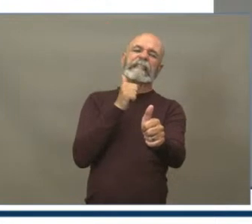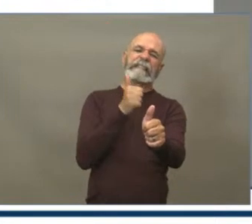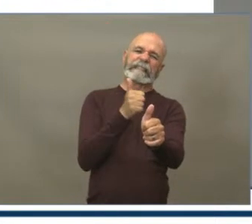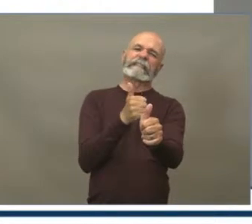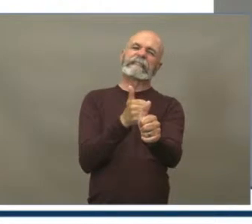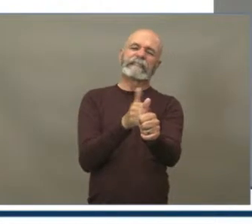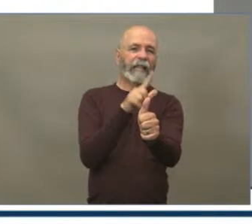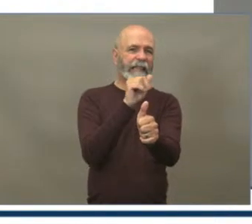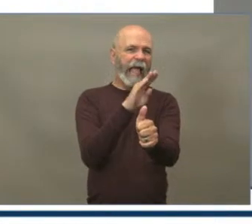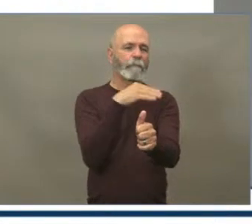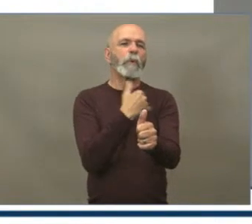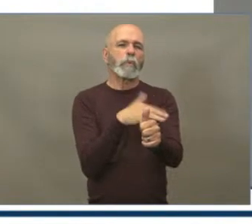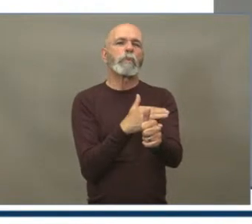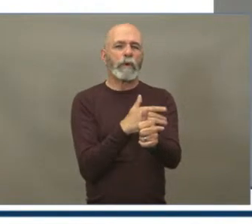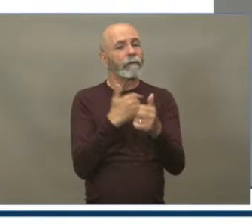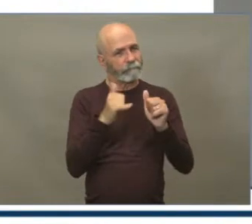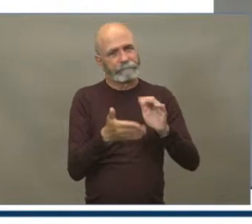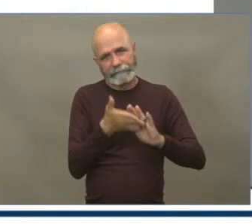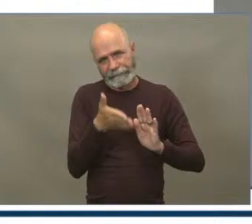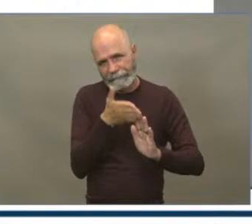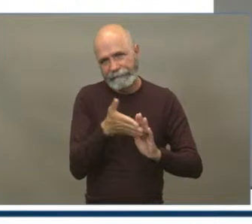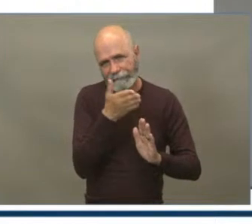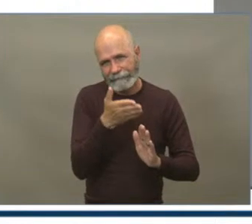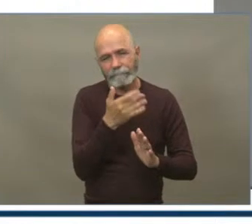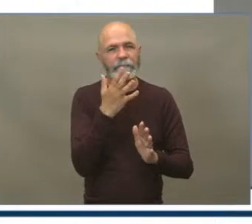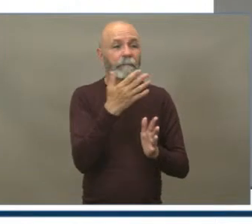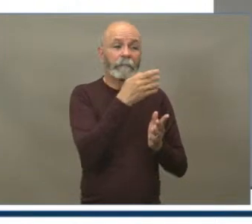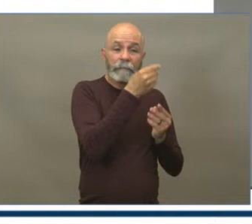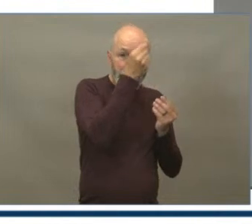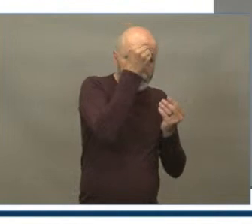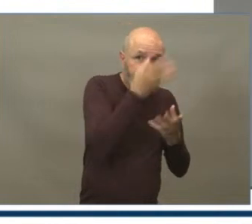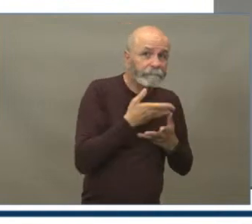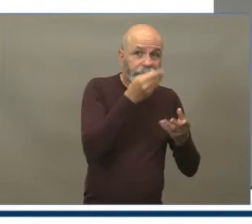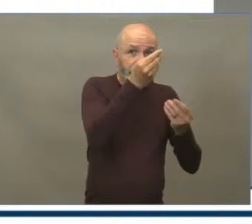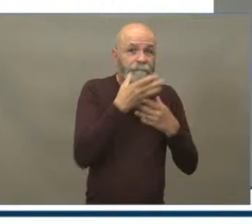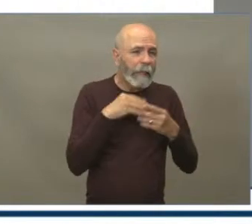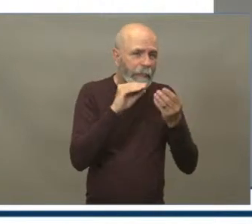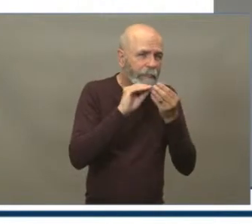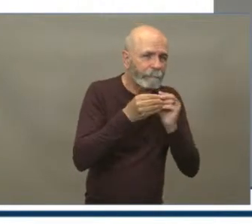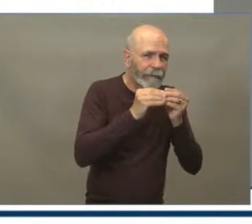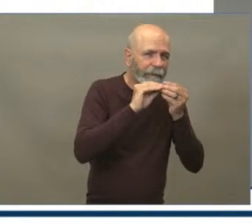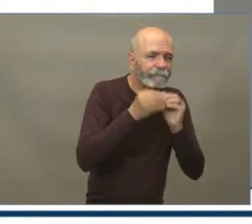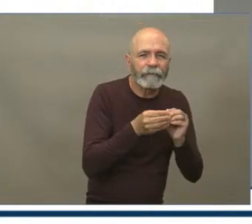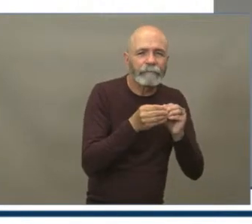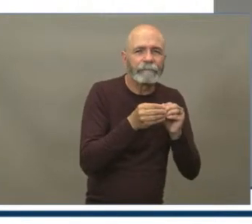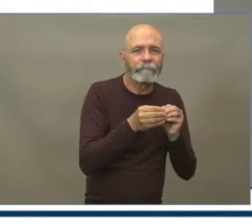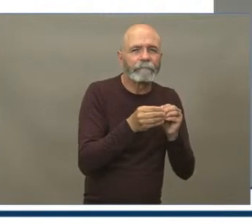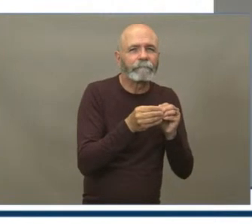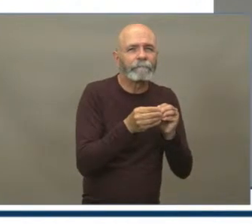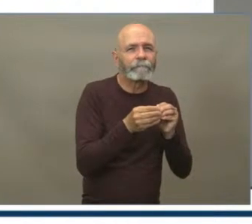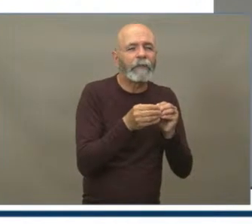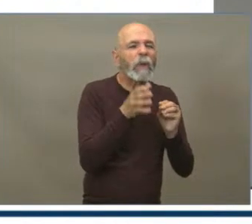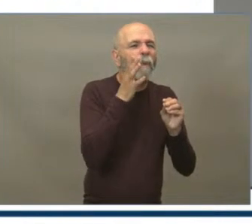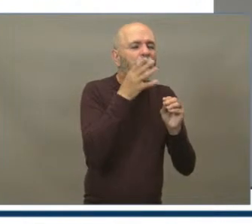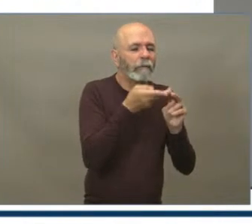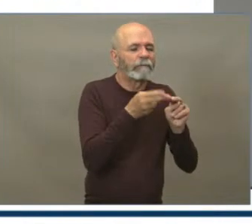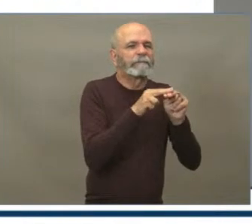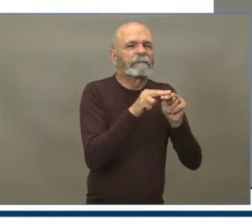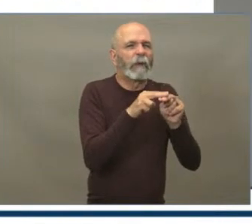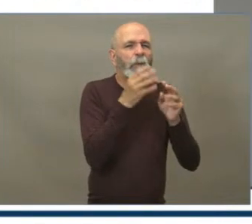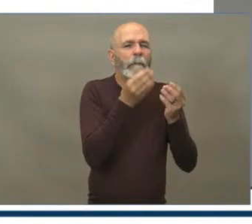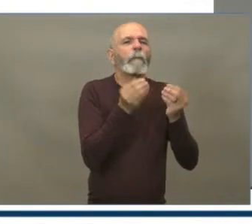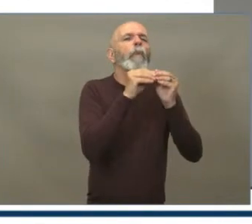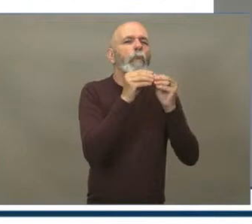backlog cases were reported in our numbers over the last few days, and some may continue to show up for a day or two. But by